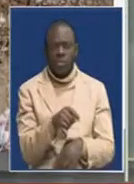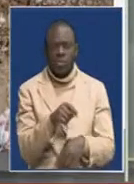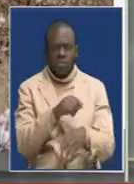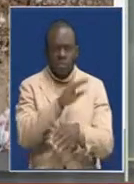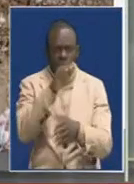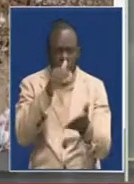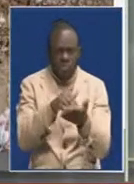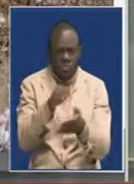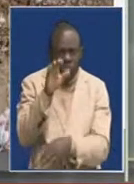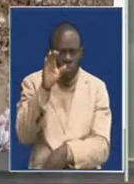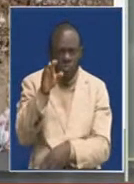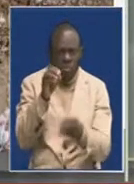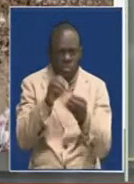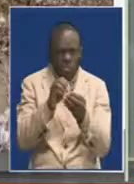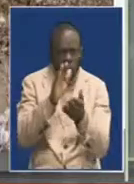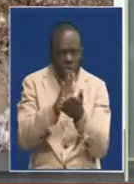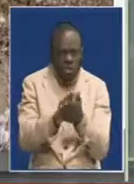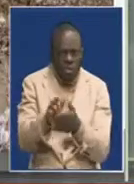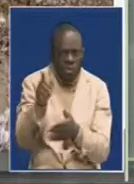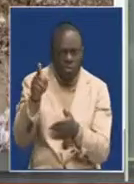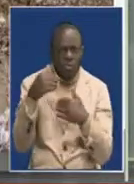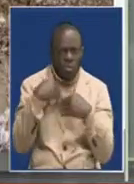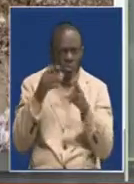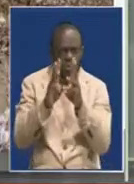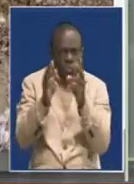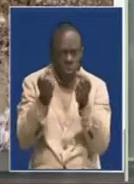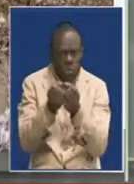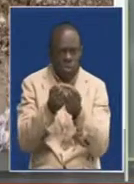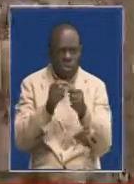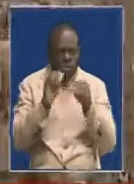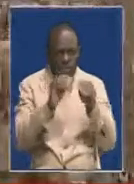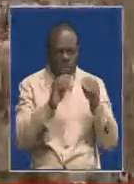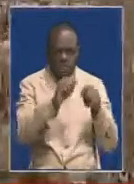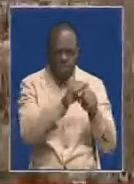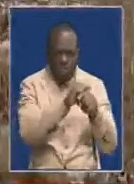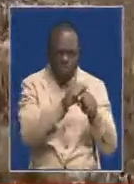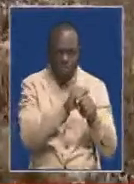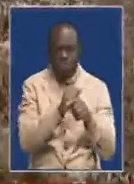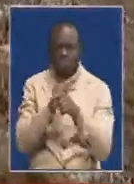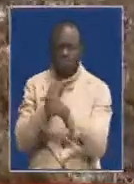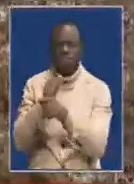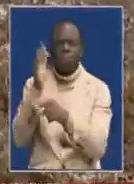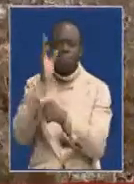mental and public health specialists in the region. Here are the details.